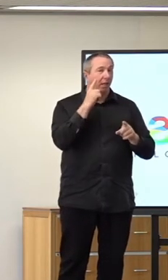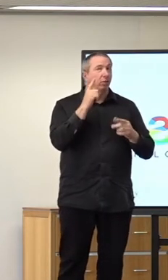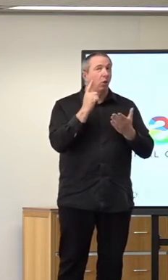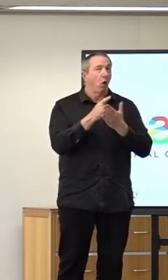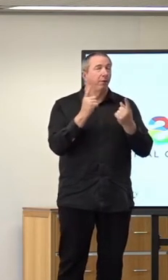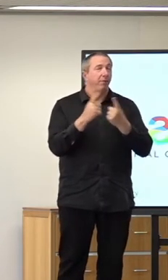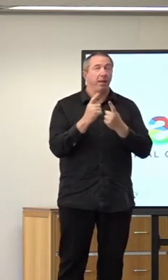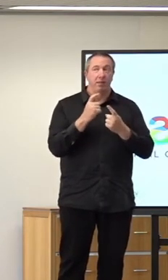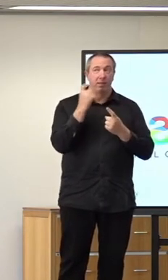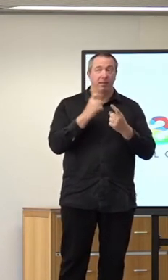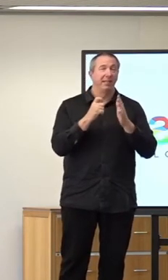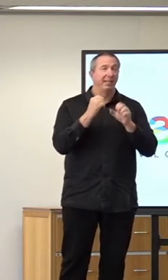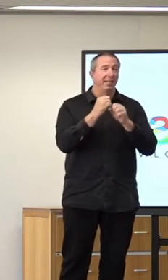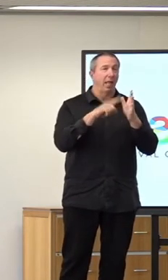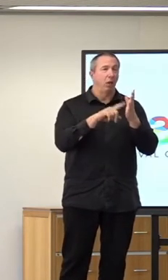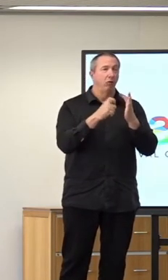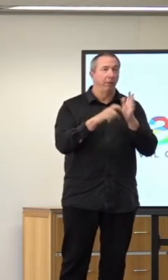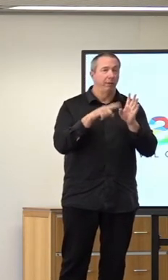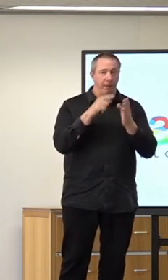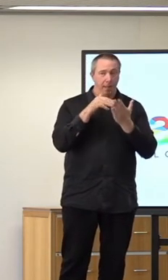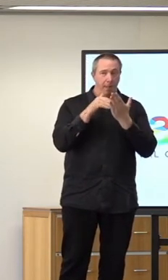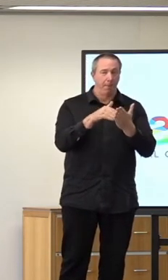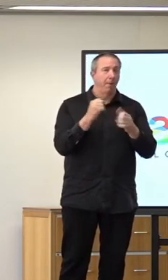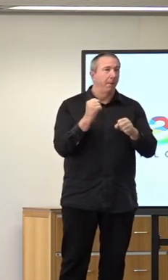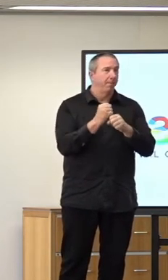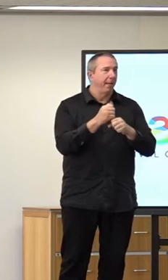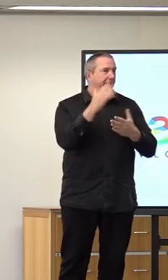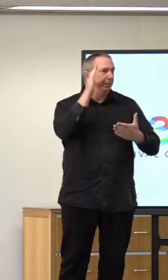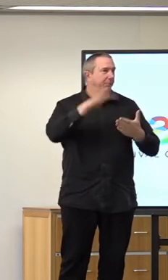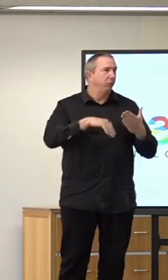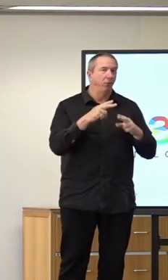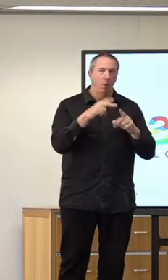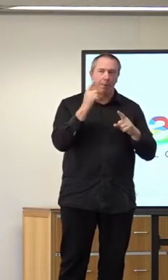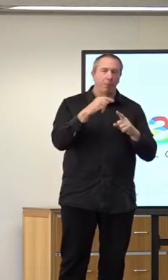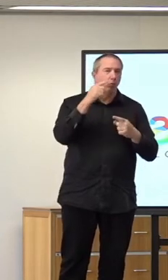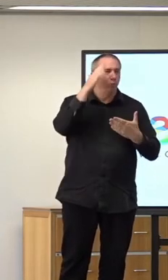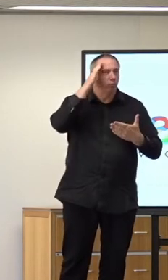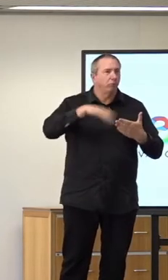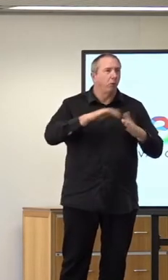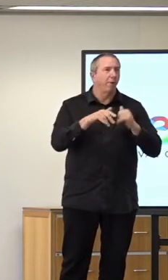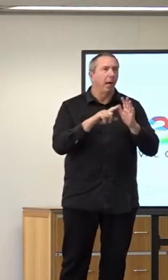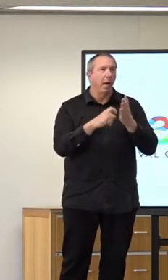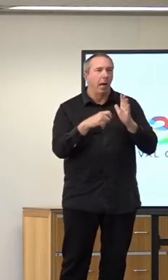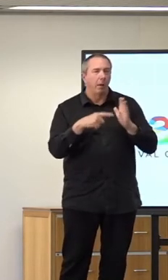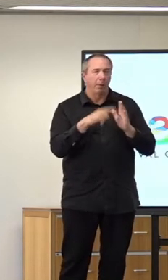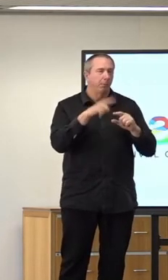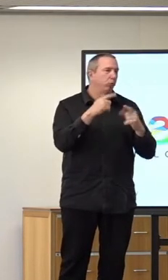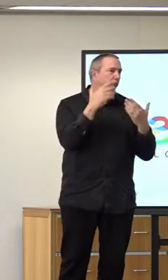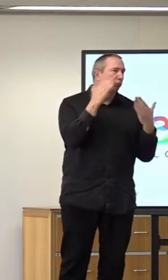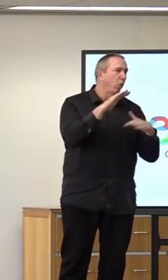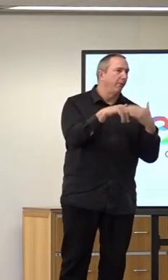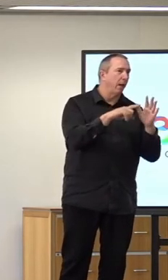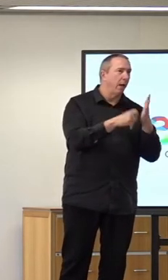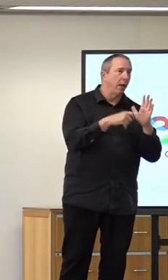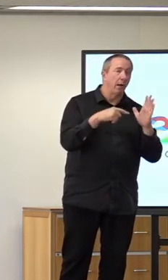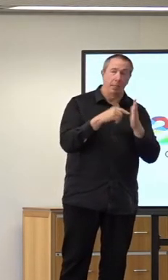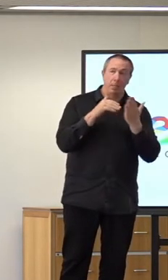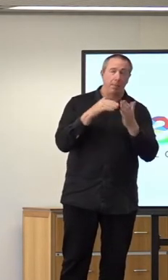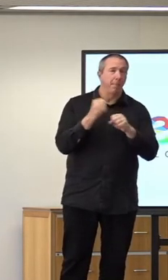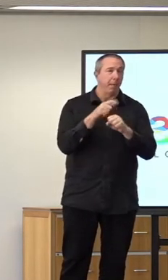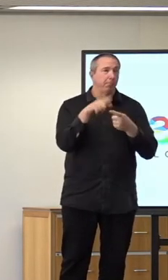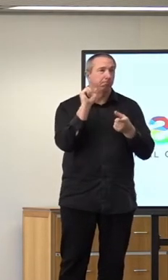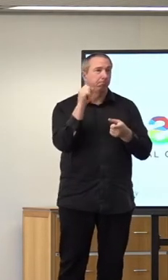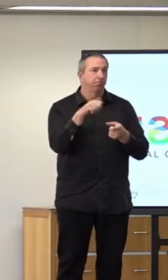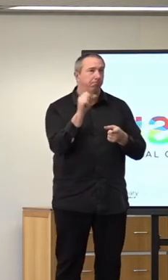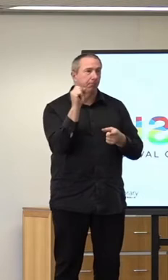doing to actually make that experience for all people who want to engage with art, or just softening the experience with art and understanding that it can be for